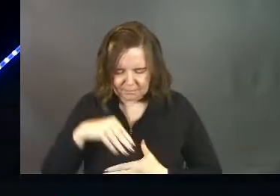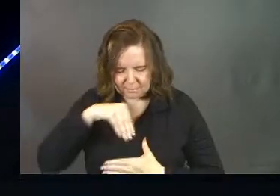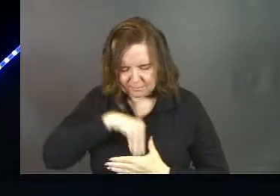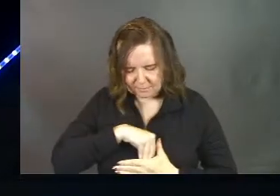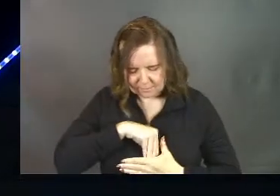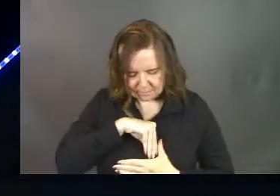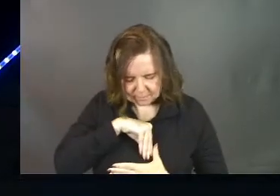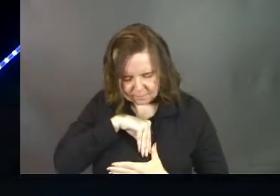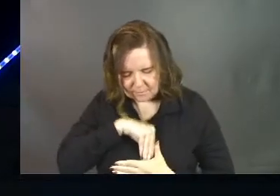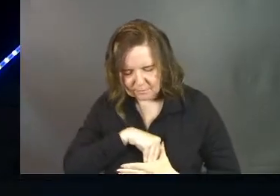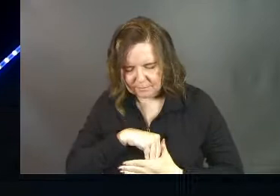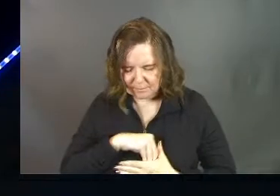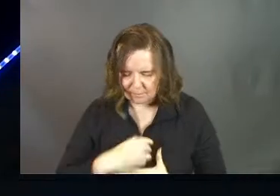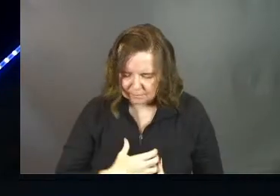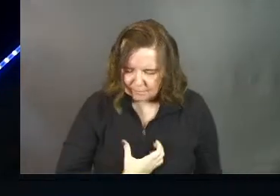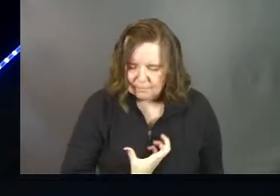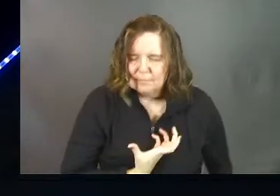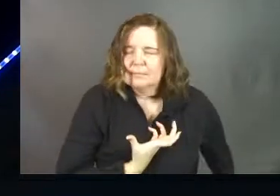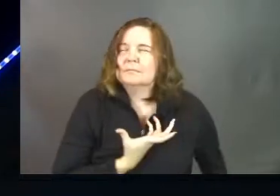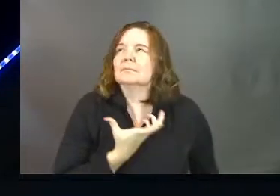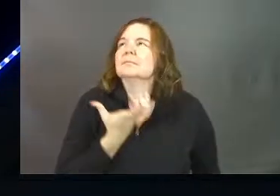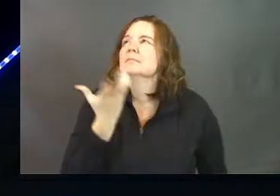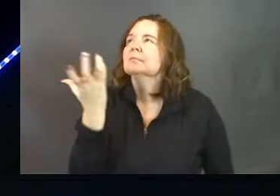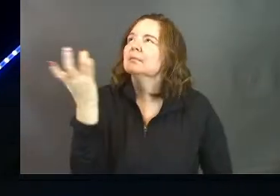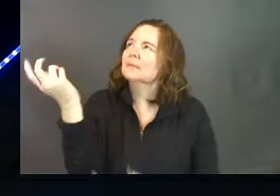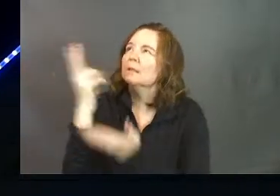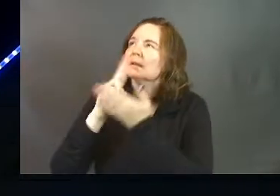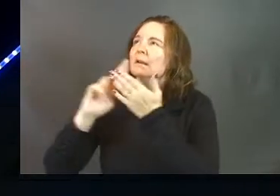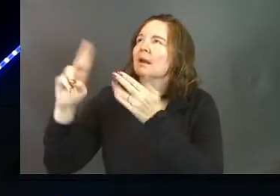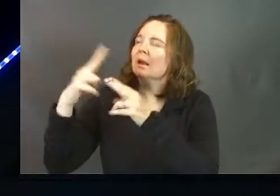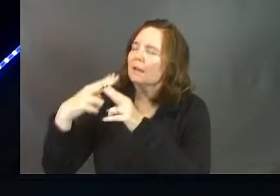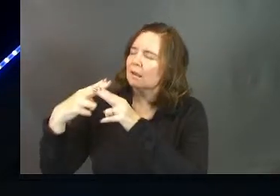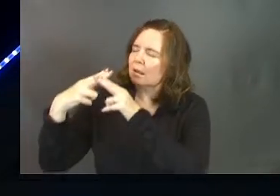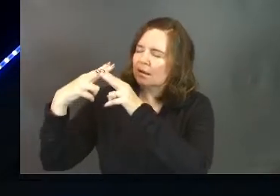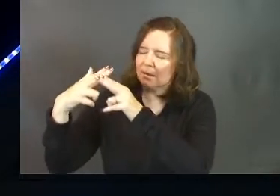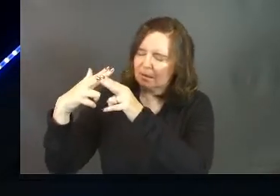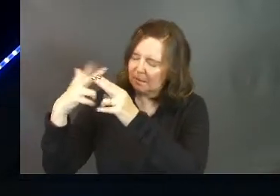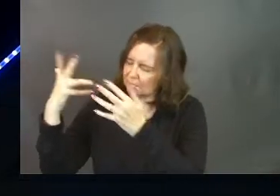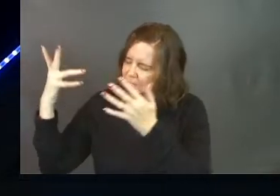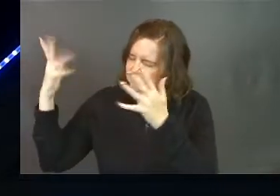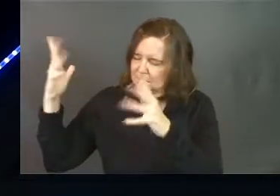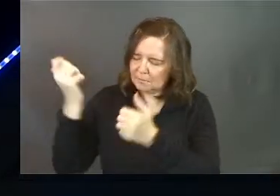Everything that's in me, it's His holy name.